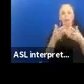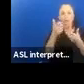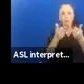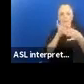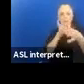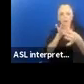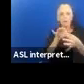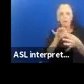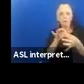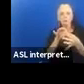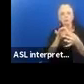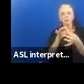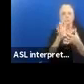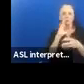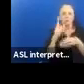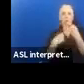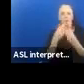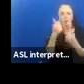home.